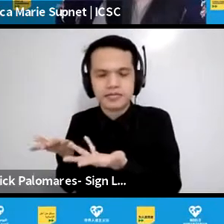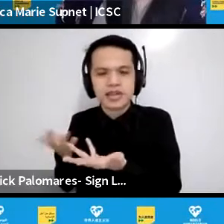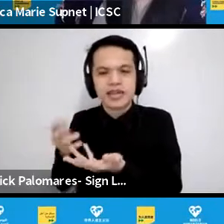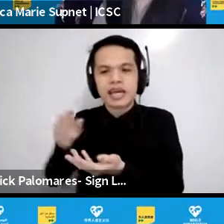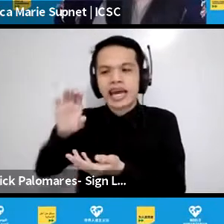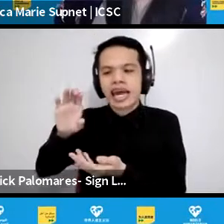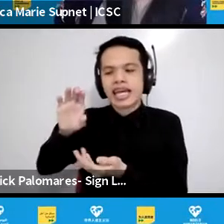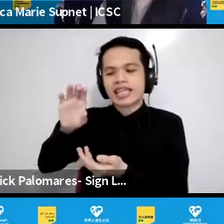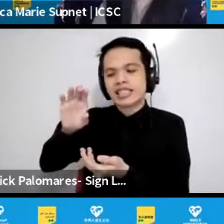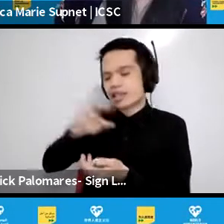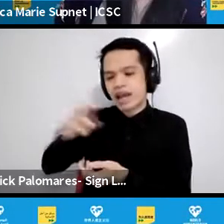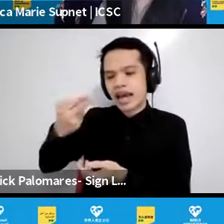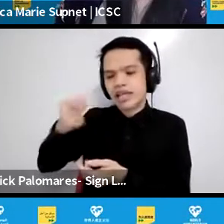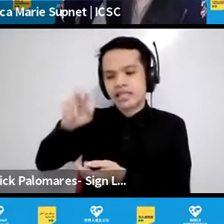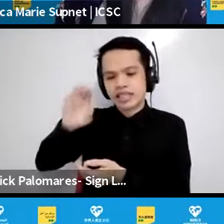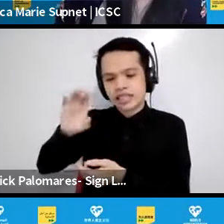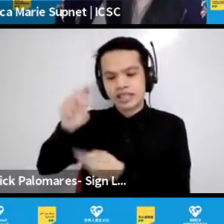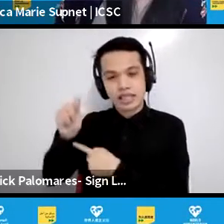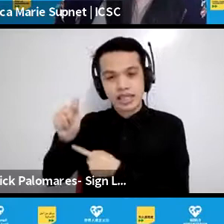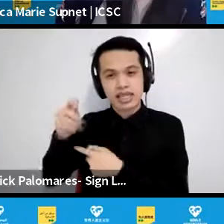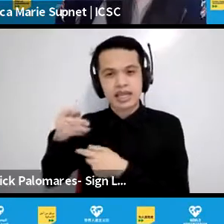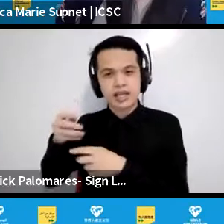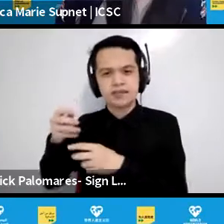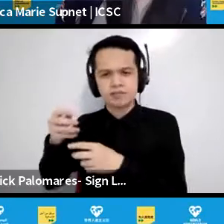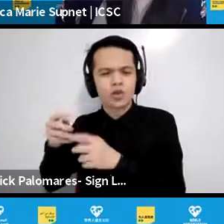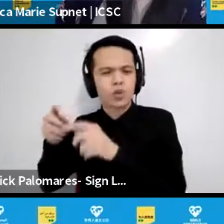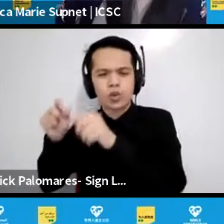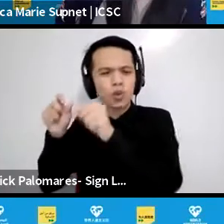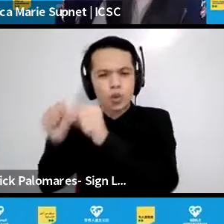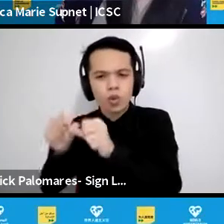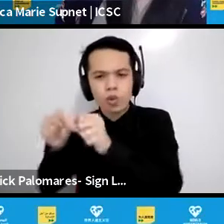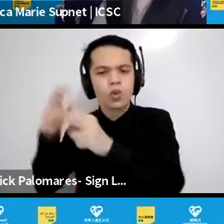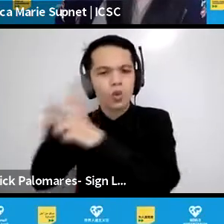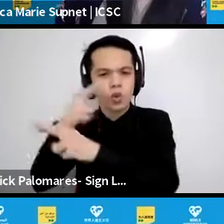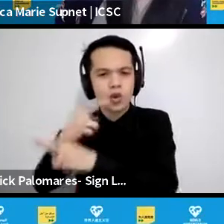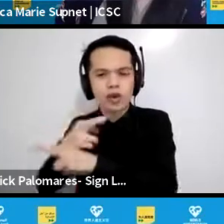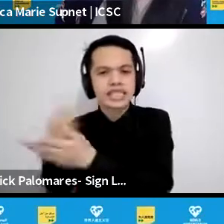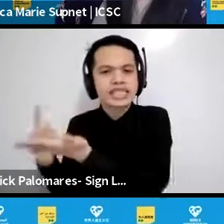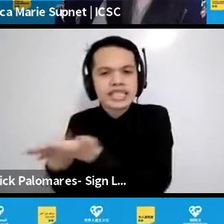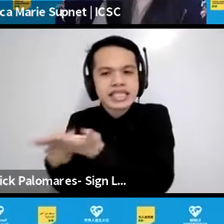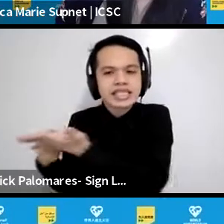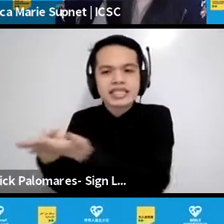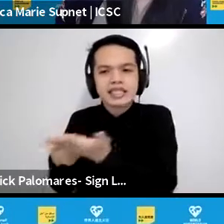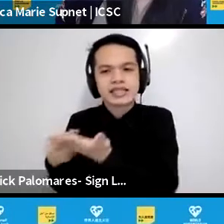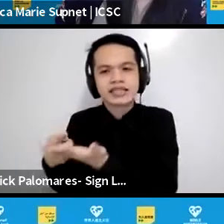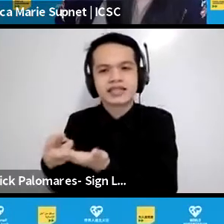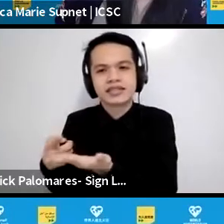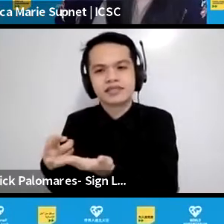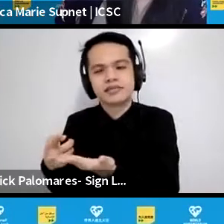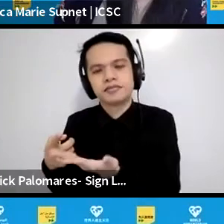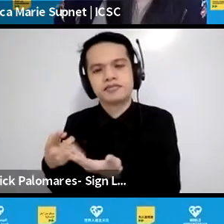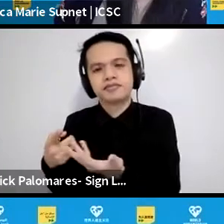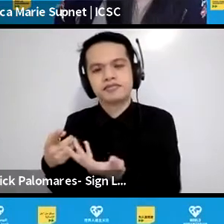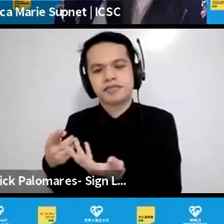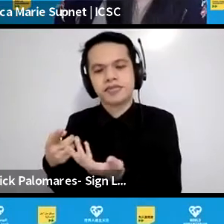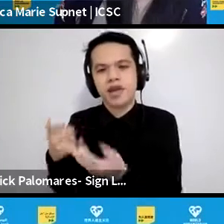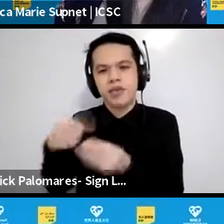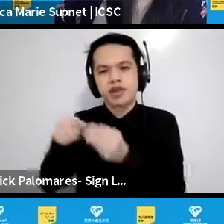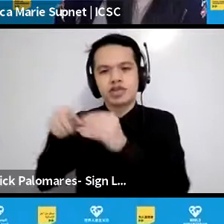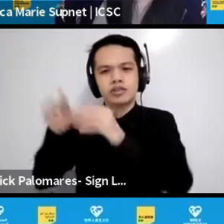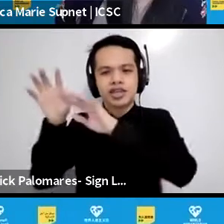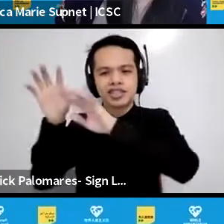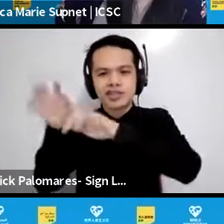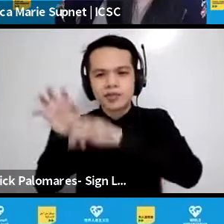HCT coordinates regularly to discuss, of course, impending typhoons and